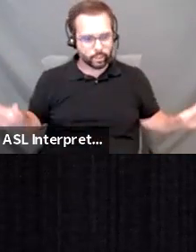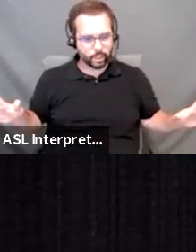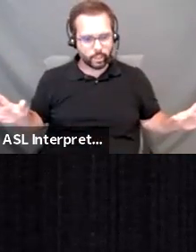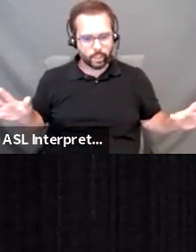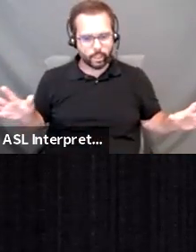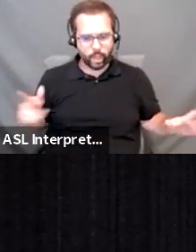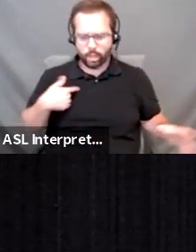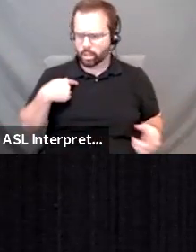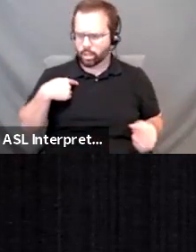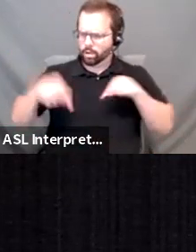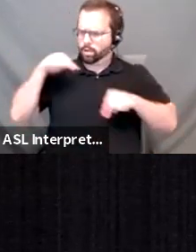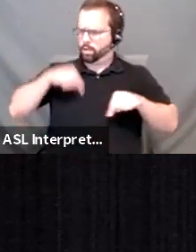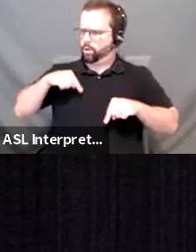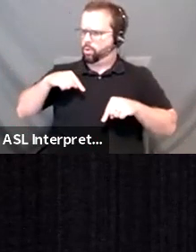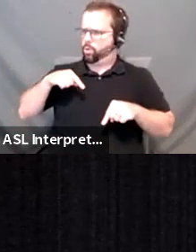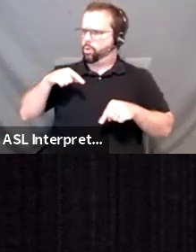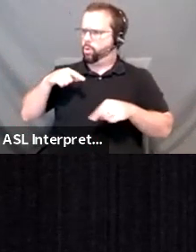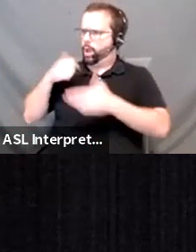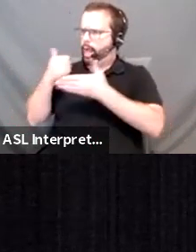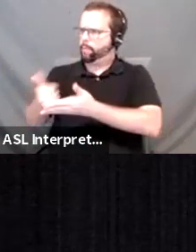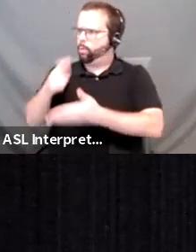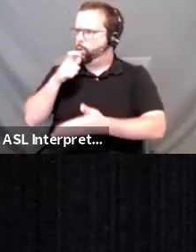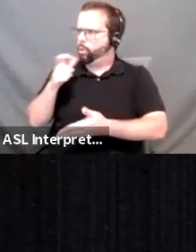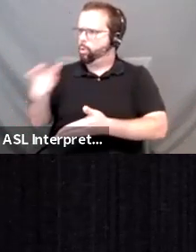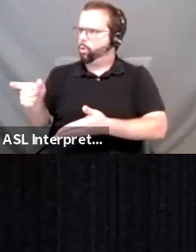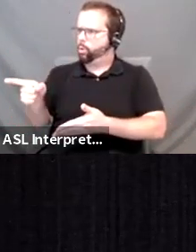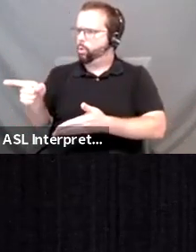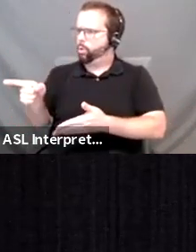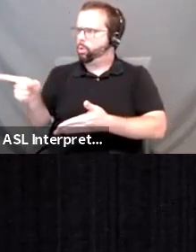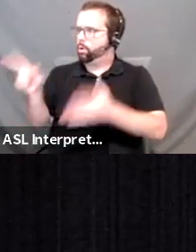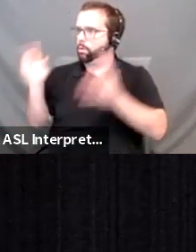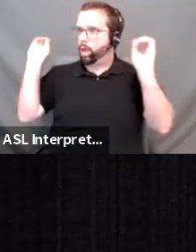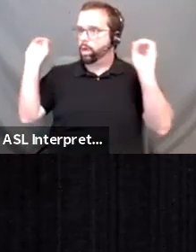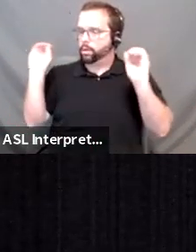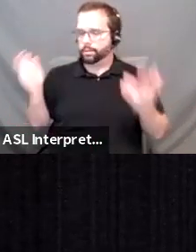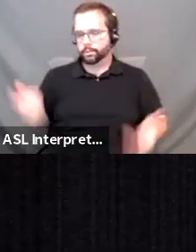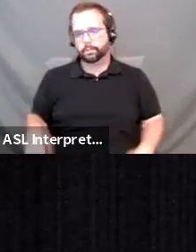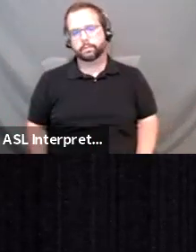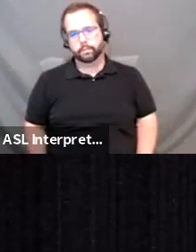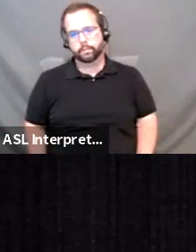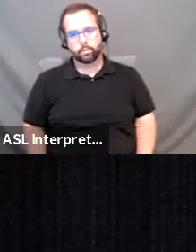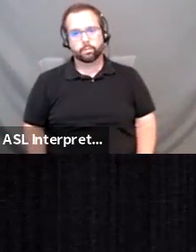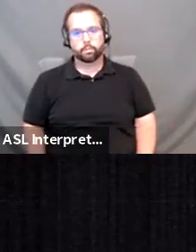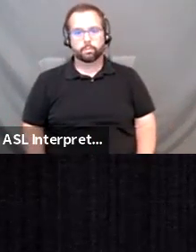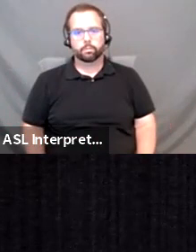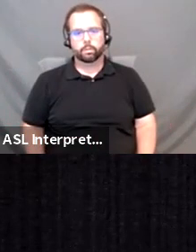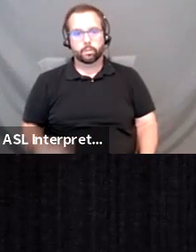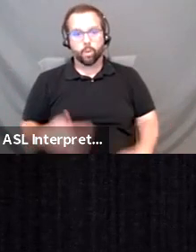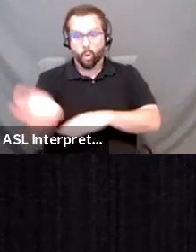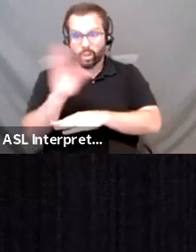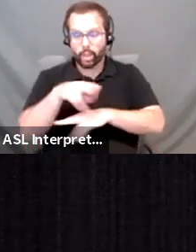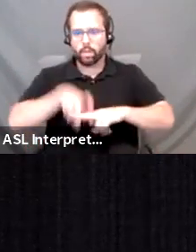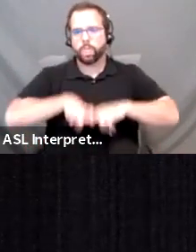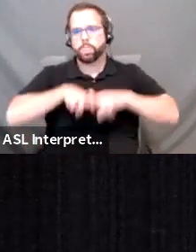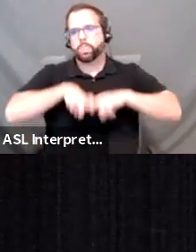at a screen and not get up and move, which is really bad for your body, by the way, to not take breaks from the computer. And it's something that we've